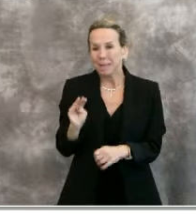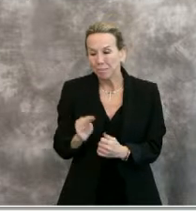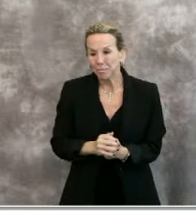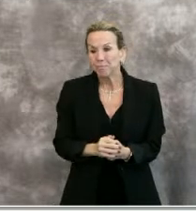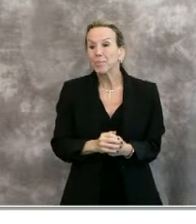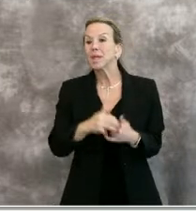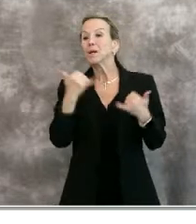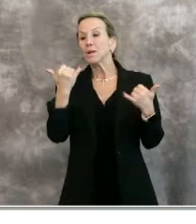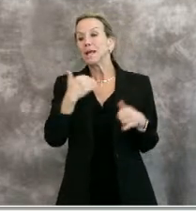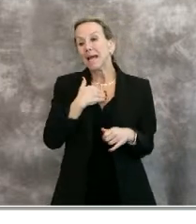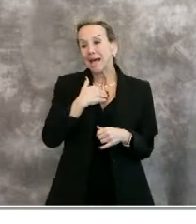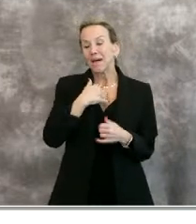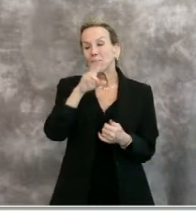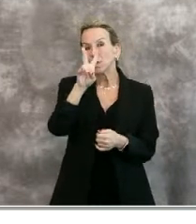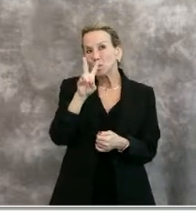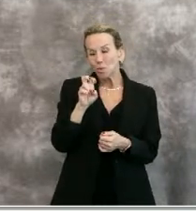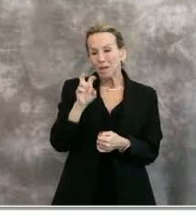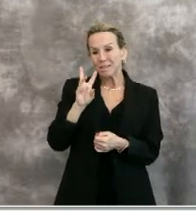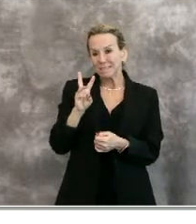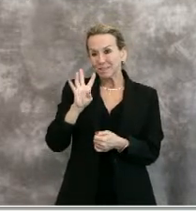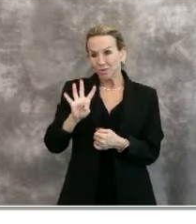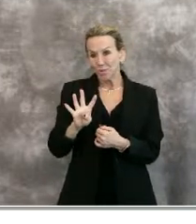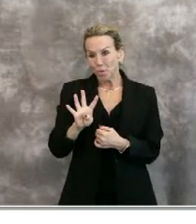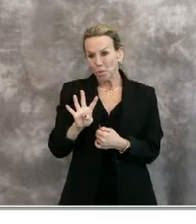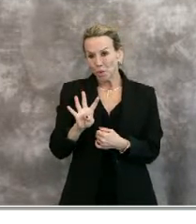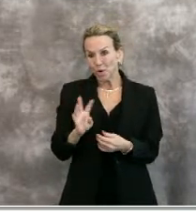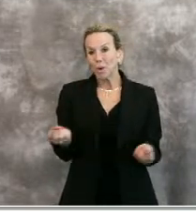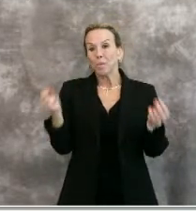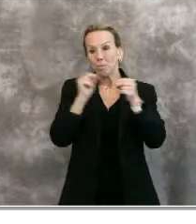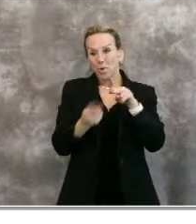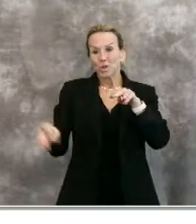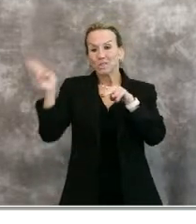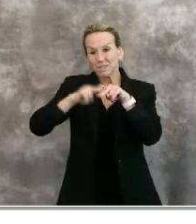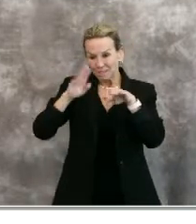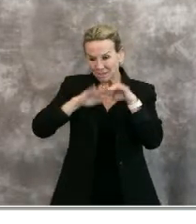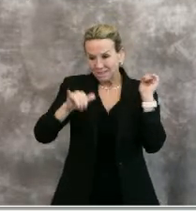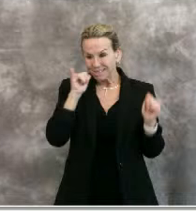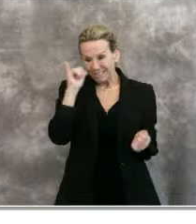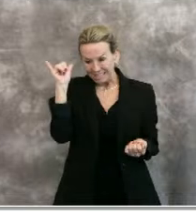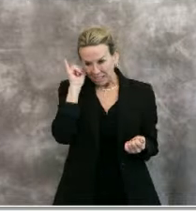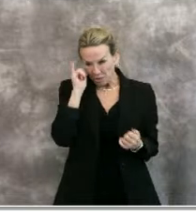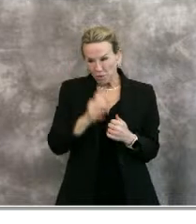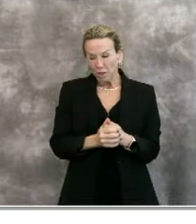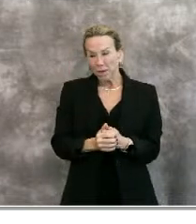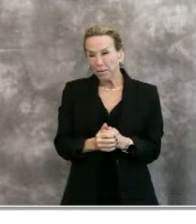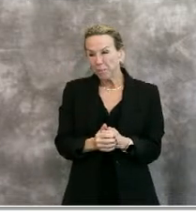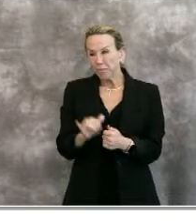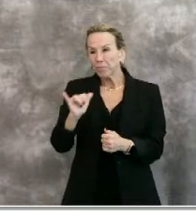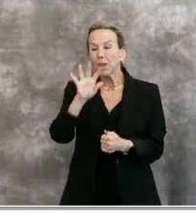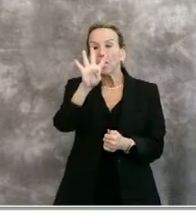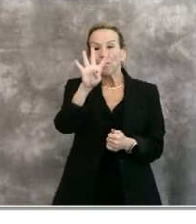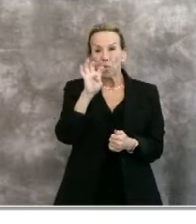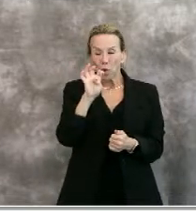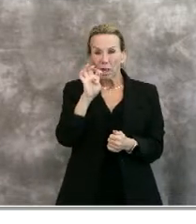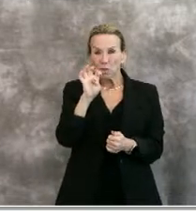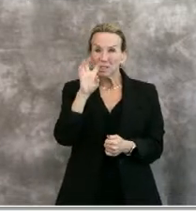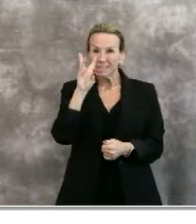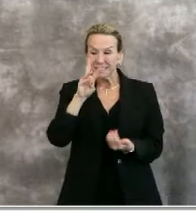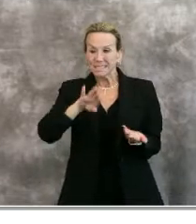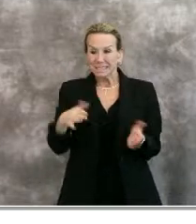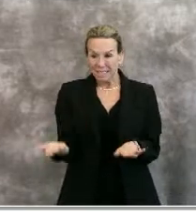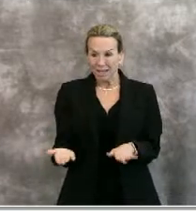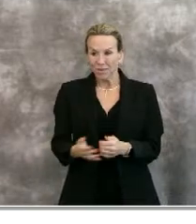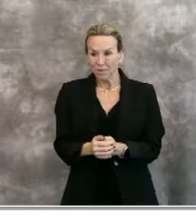17,842 cases, which is 264 more cases than yesterday. As well, this includes 406